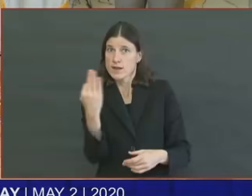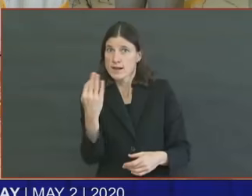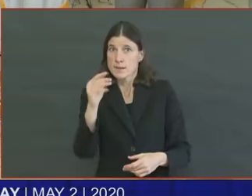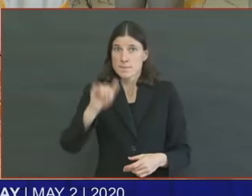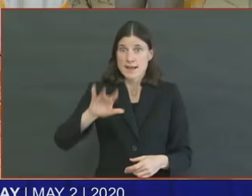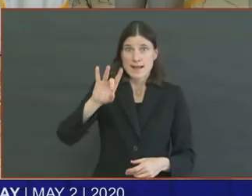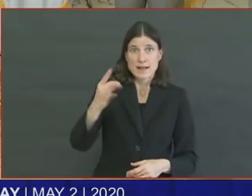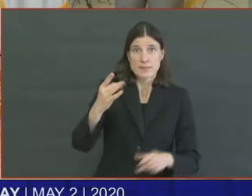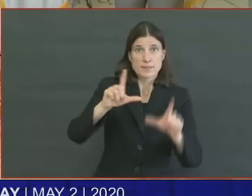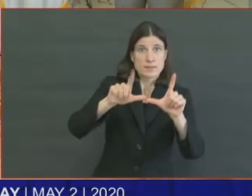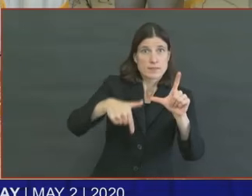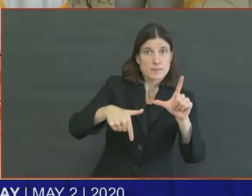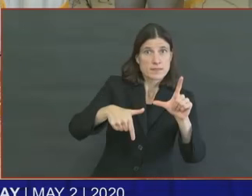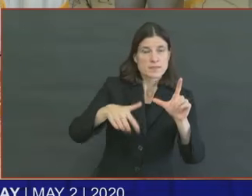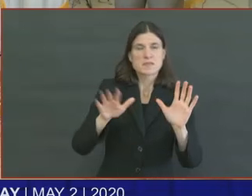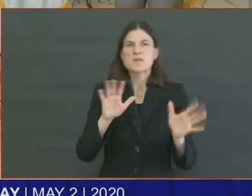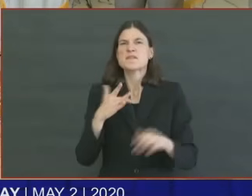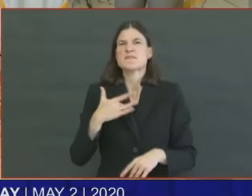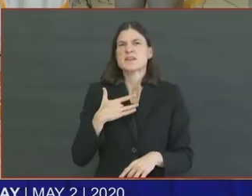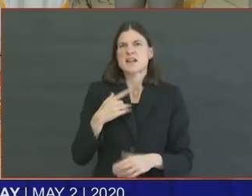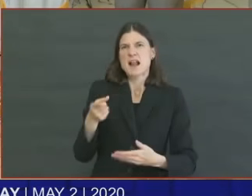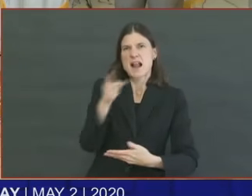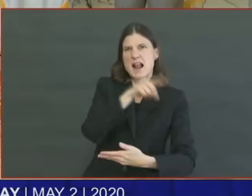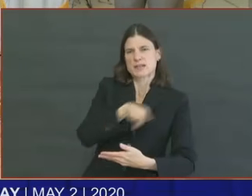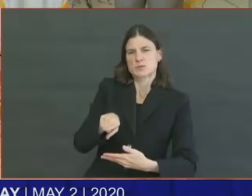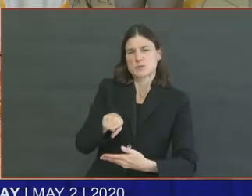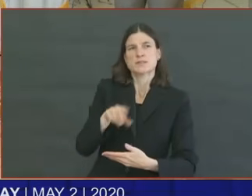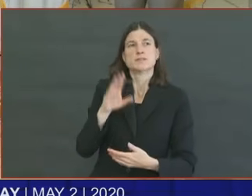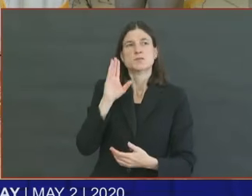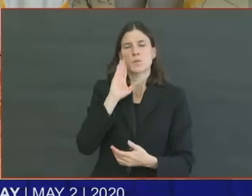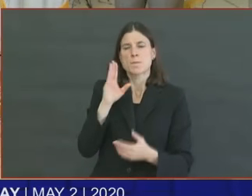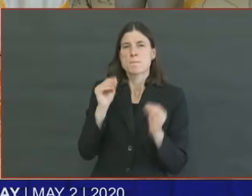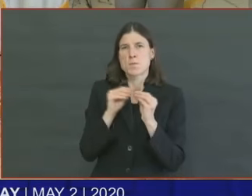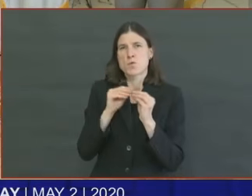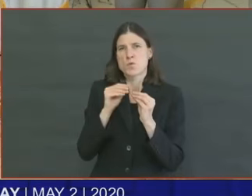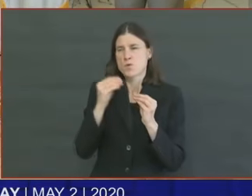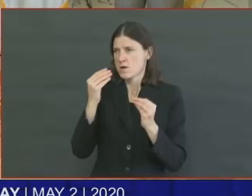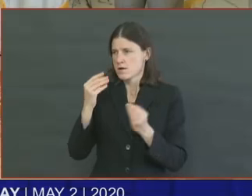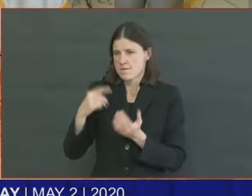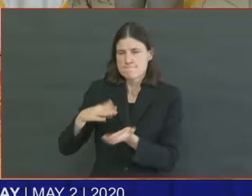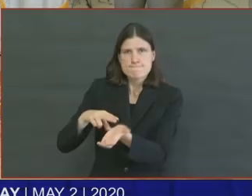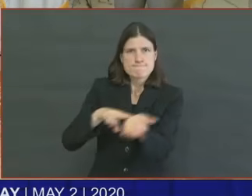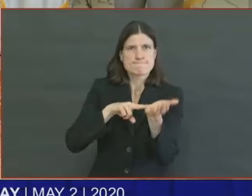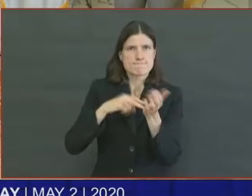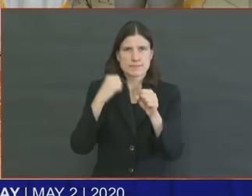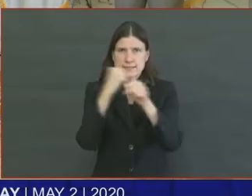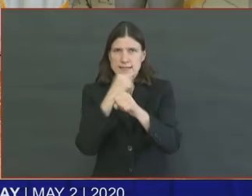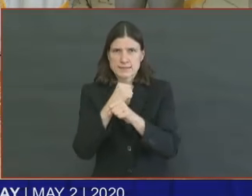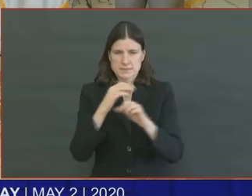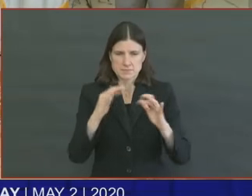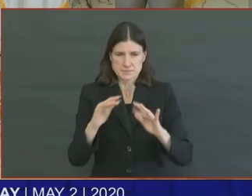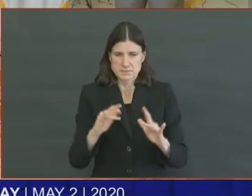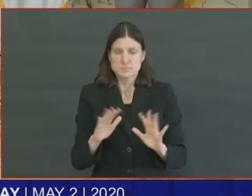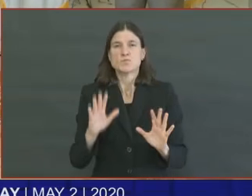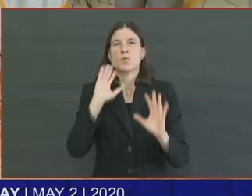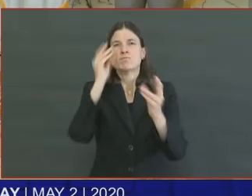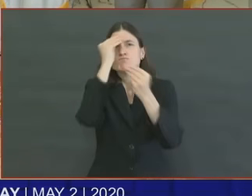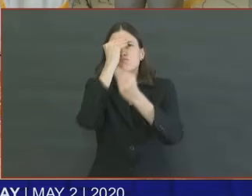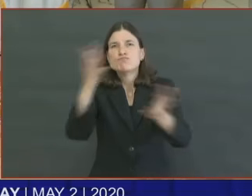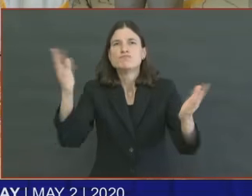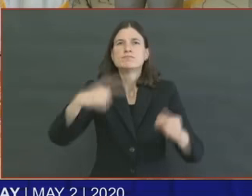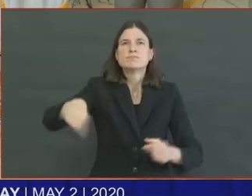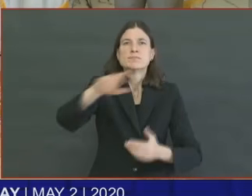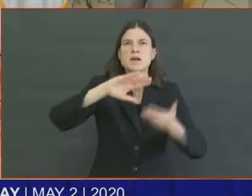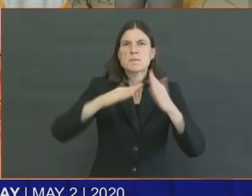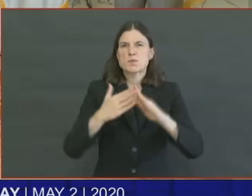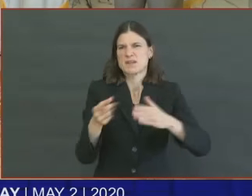week. So we know we'll see some increased cases. We hope and plan that